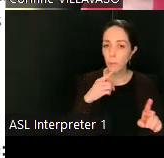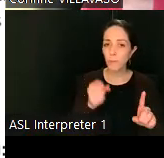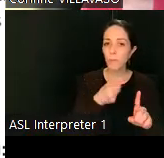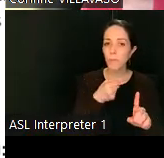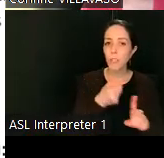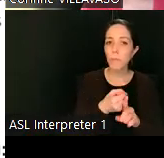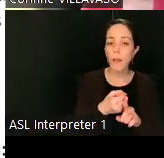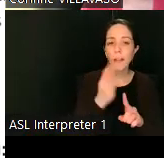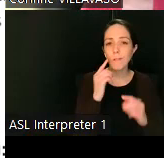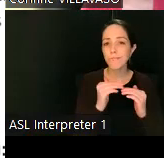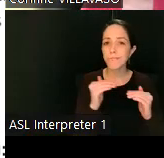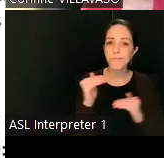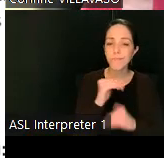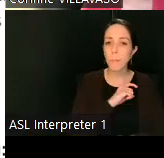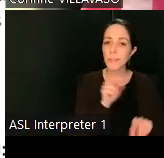over-policing practices.